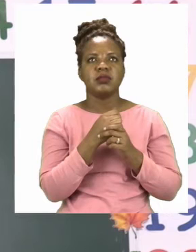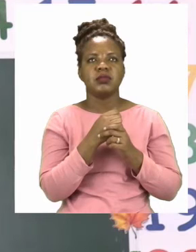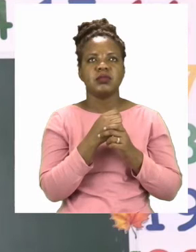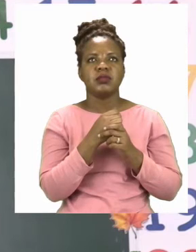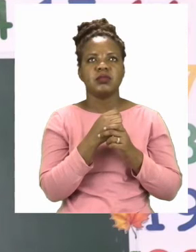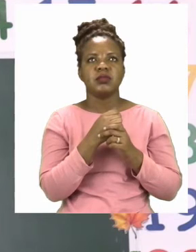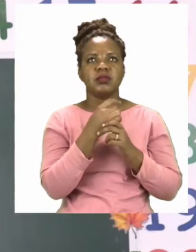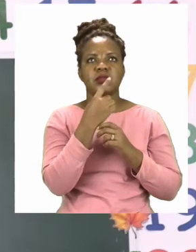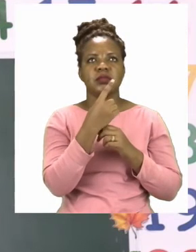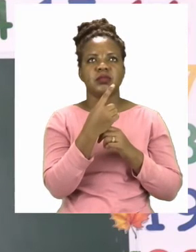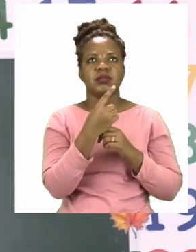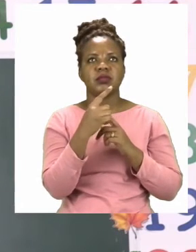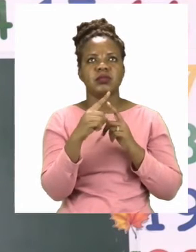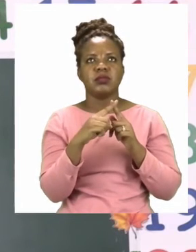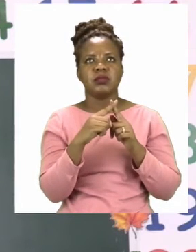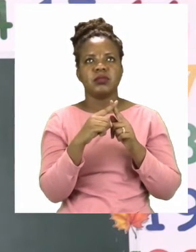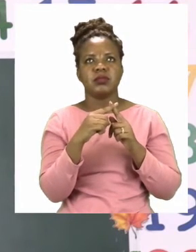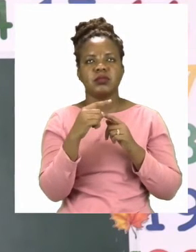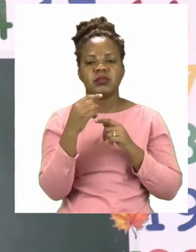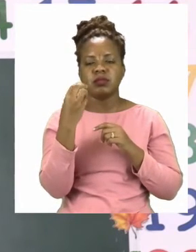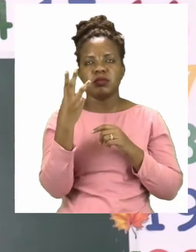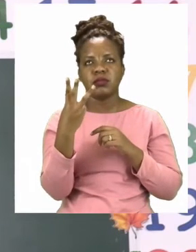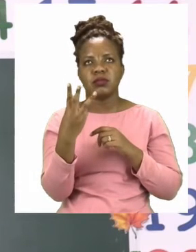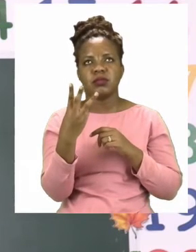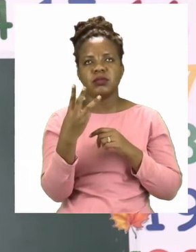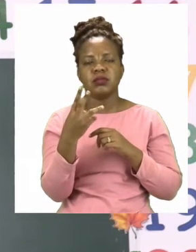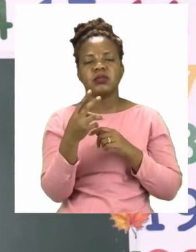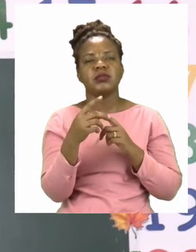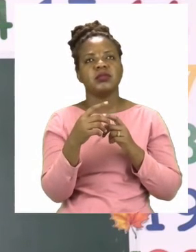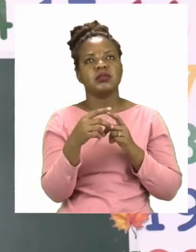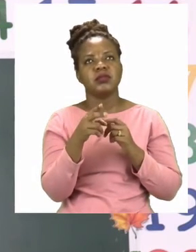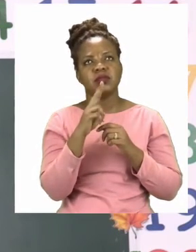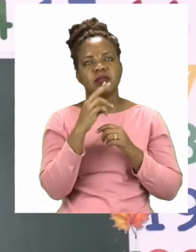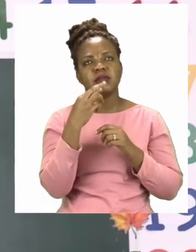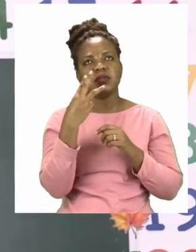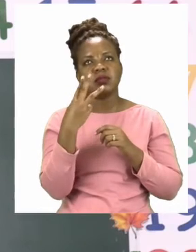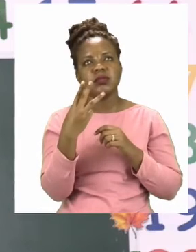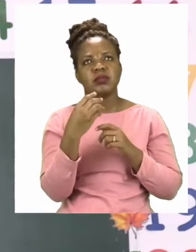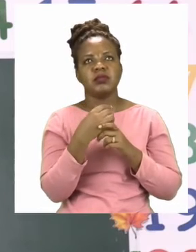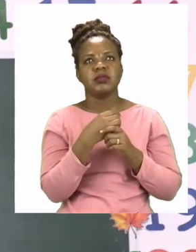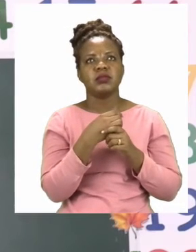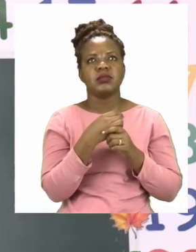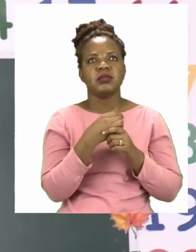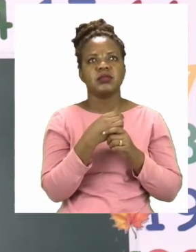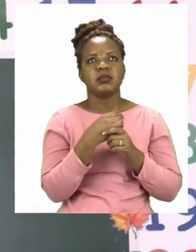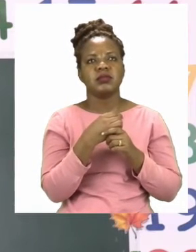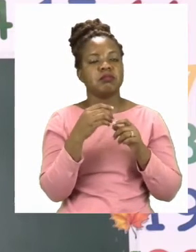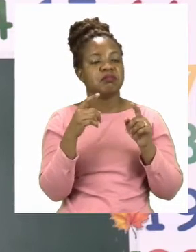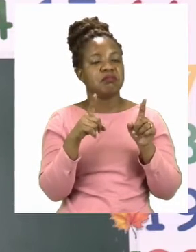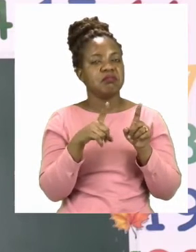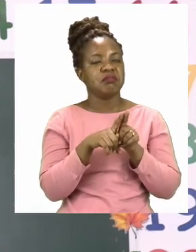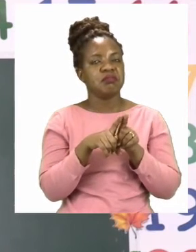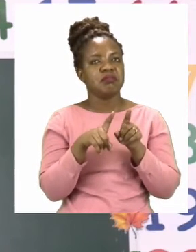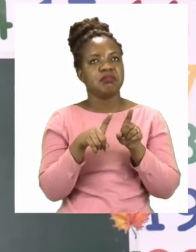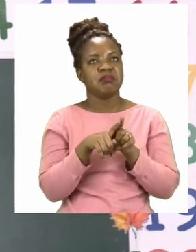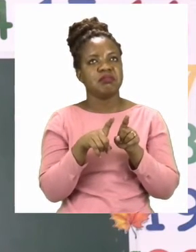then 1 times 3 equals 3. So far it's the same as it is